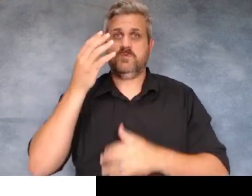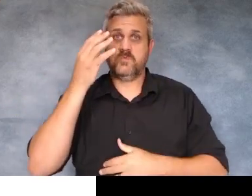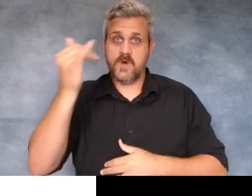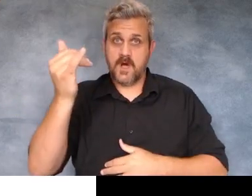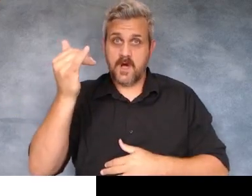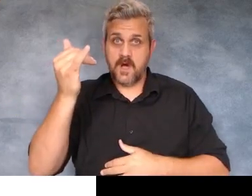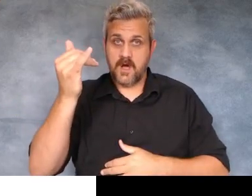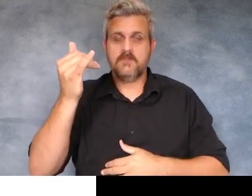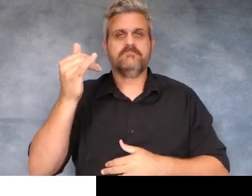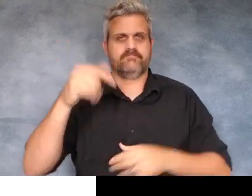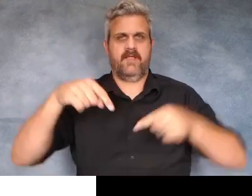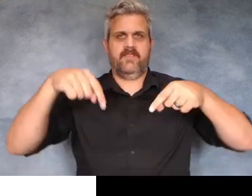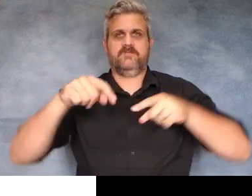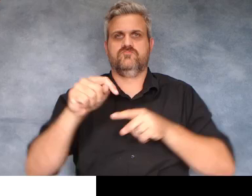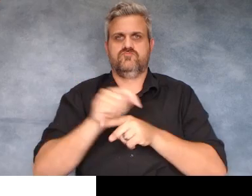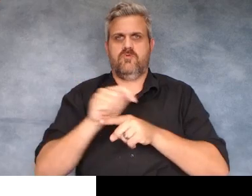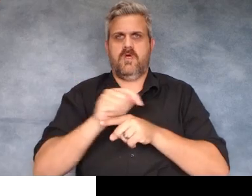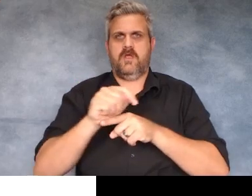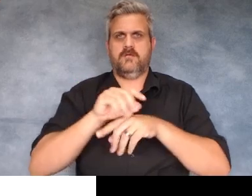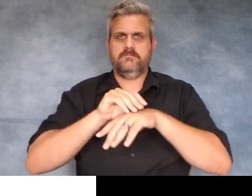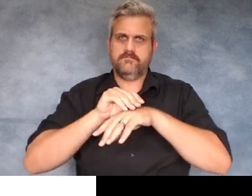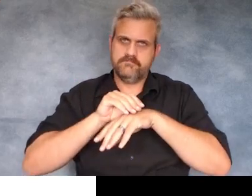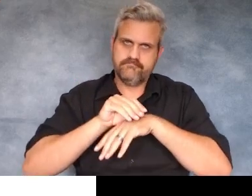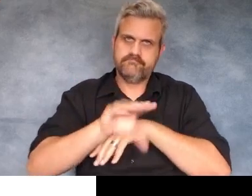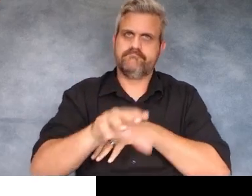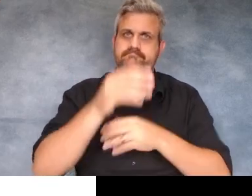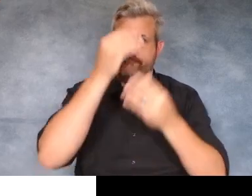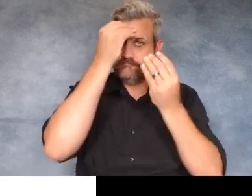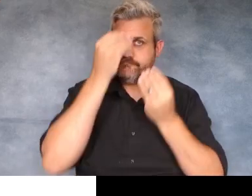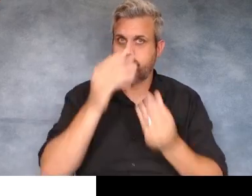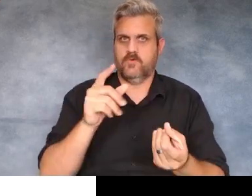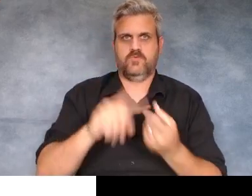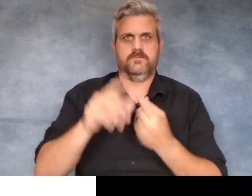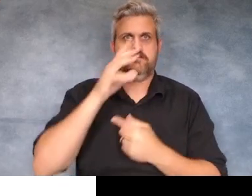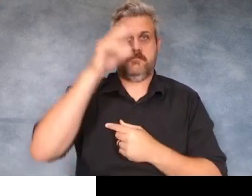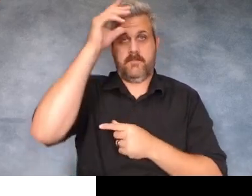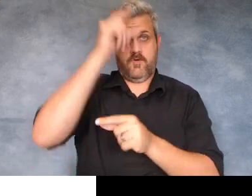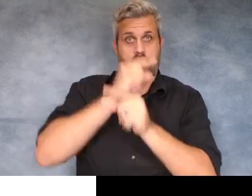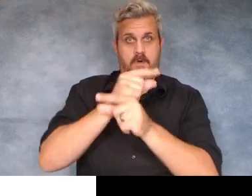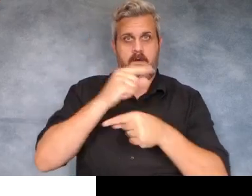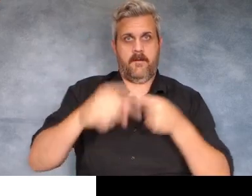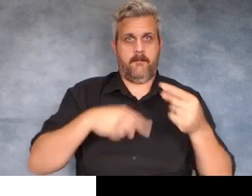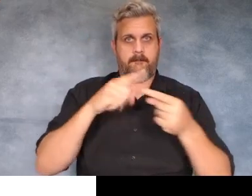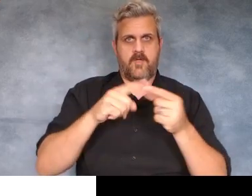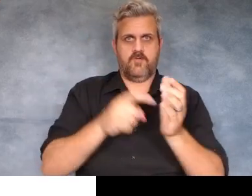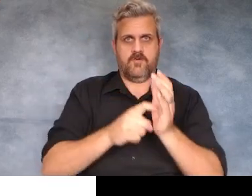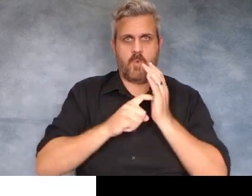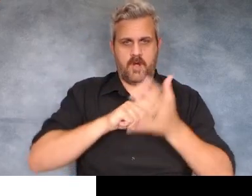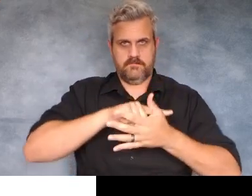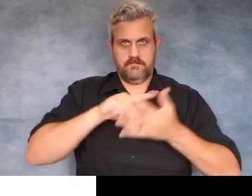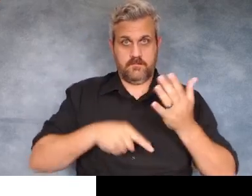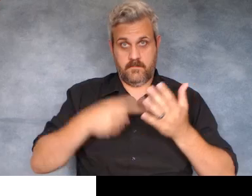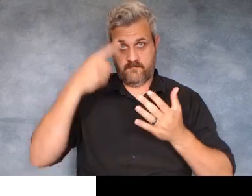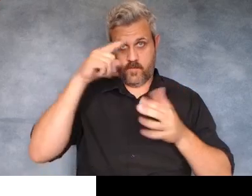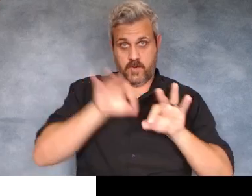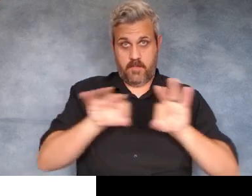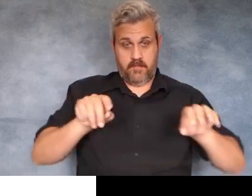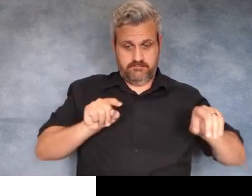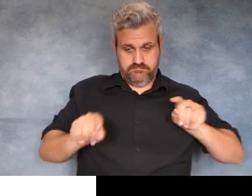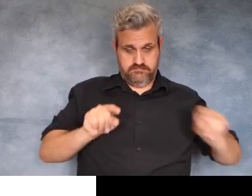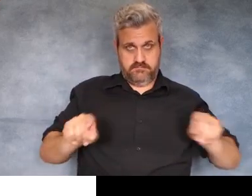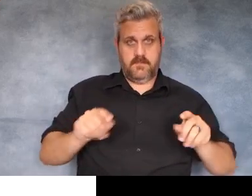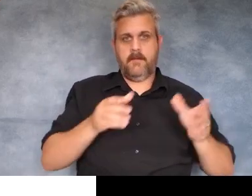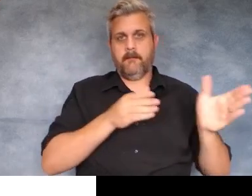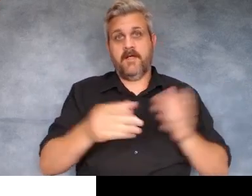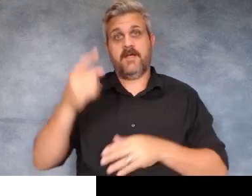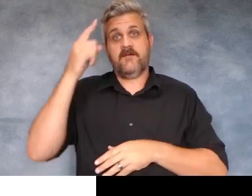This module is meant to provide guidance to parents and guardians around the diploma requirements and planning for post-school outcomes